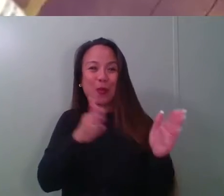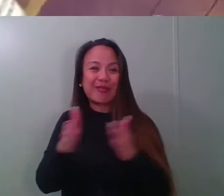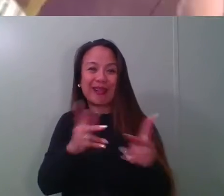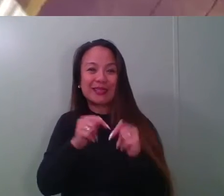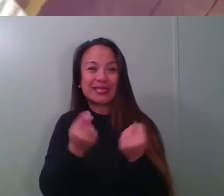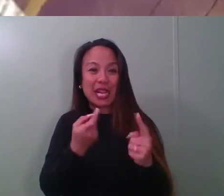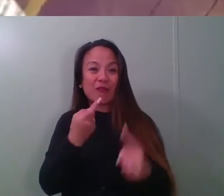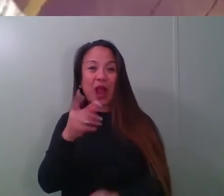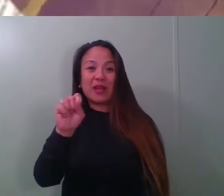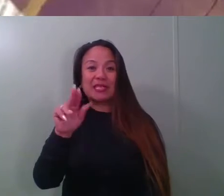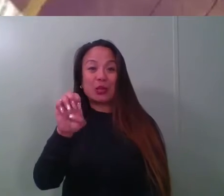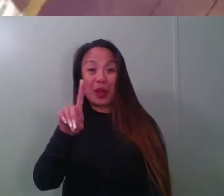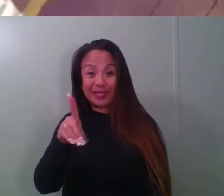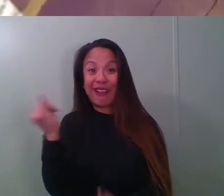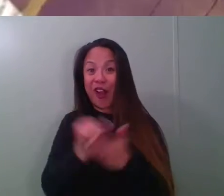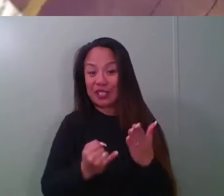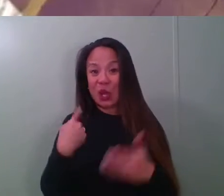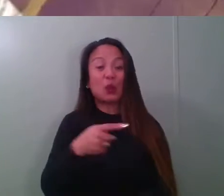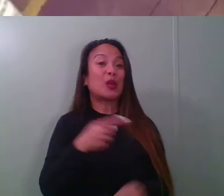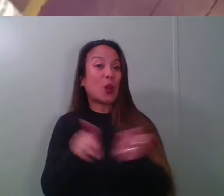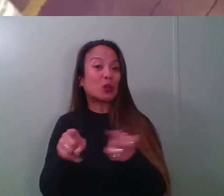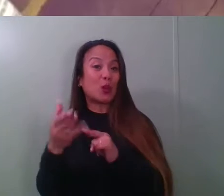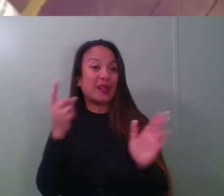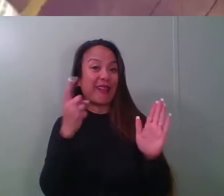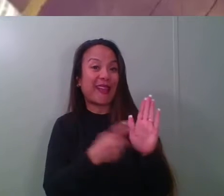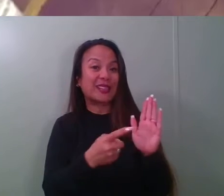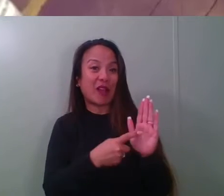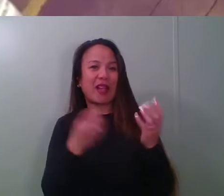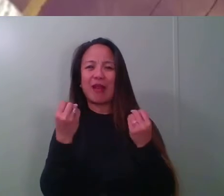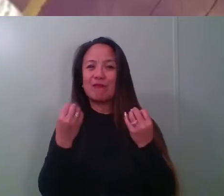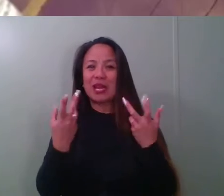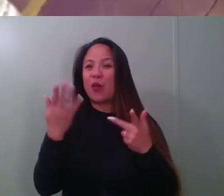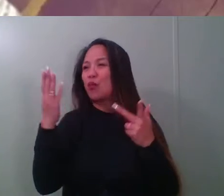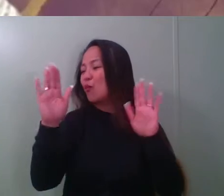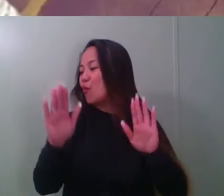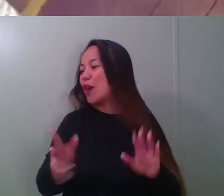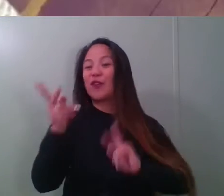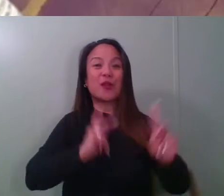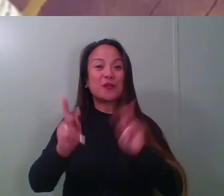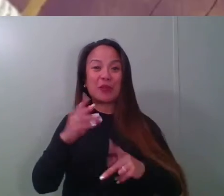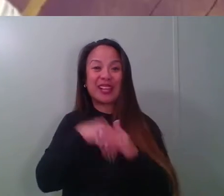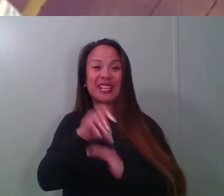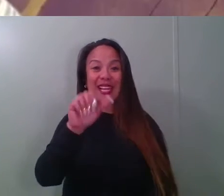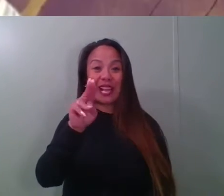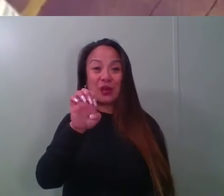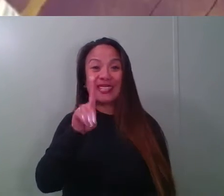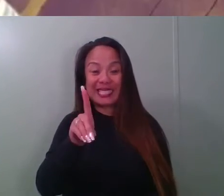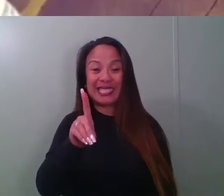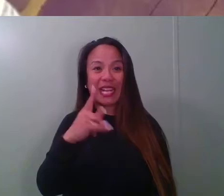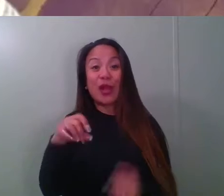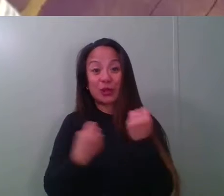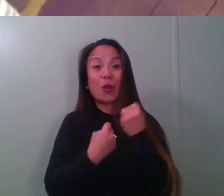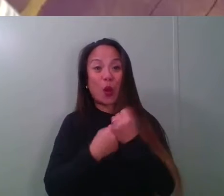to this amazing core planning team from SAUSD Arts, we also want to acknowledge the many wonderful